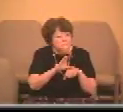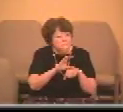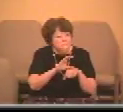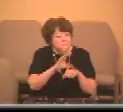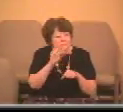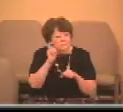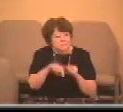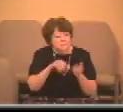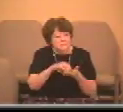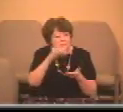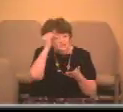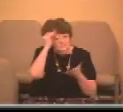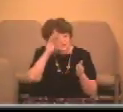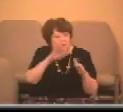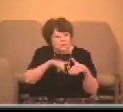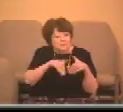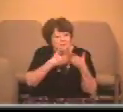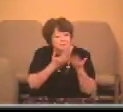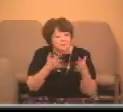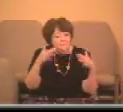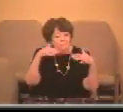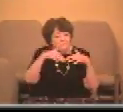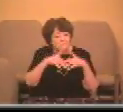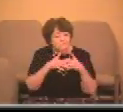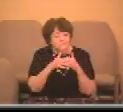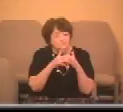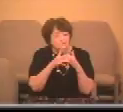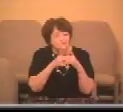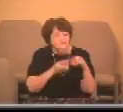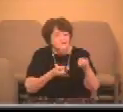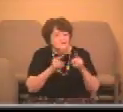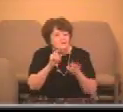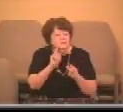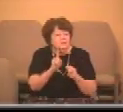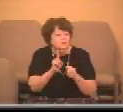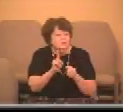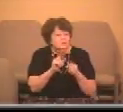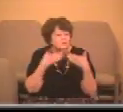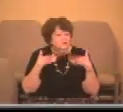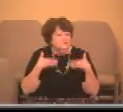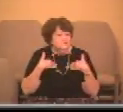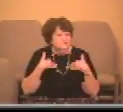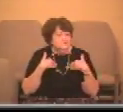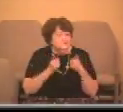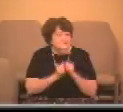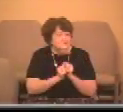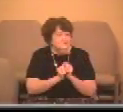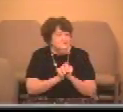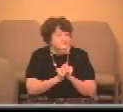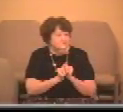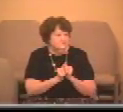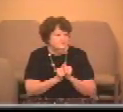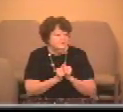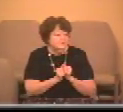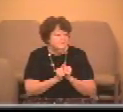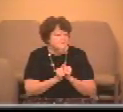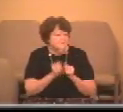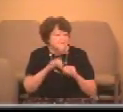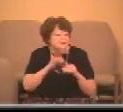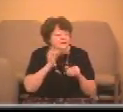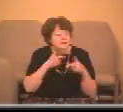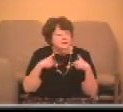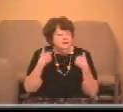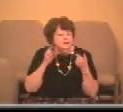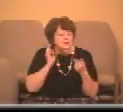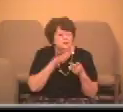again as one. Now, my guess is that at some point in time in most of our lives, there has been a moment when we have